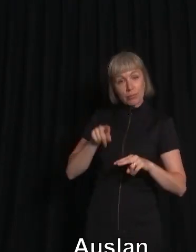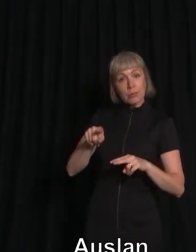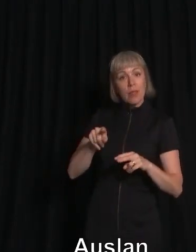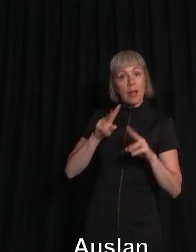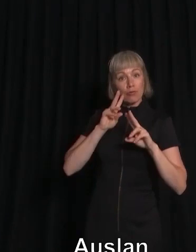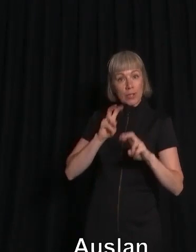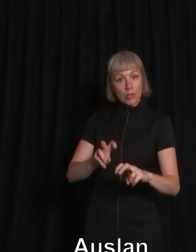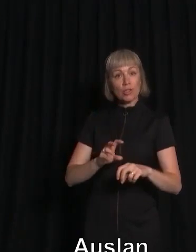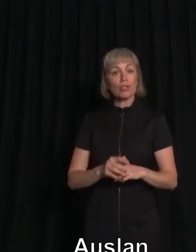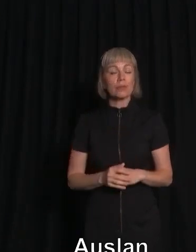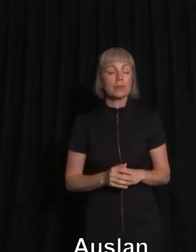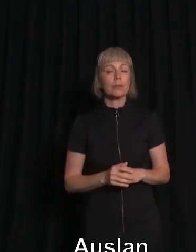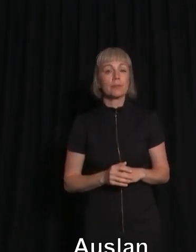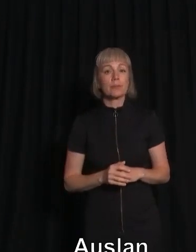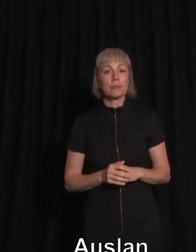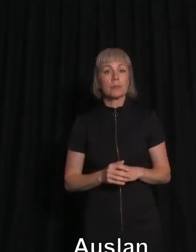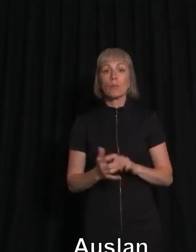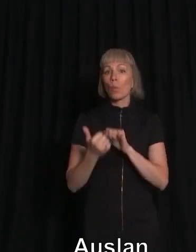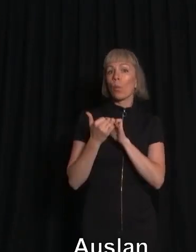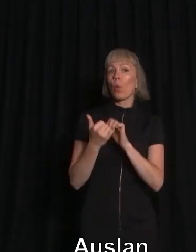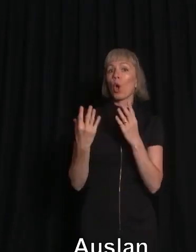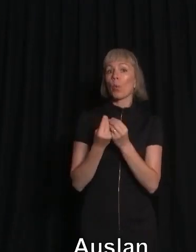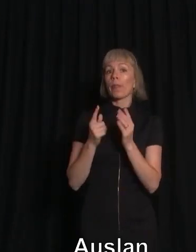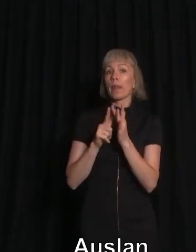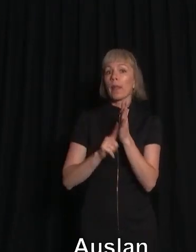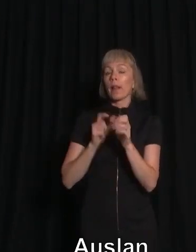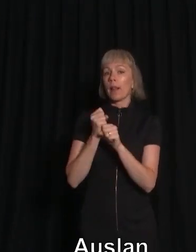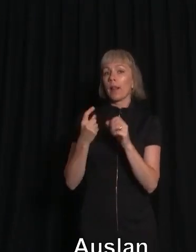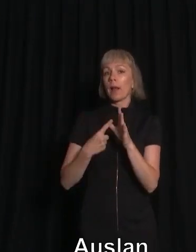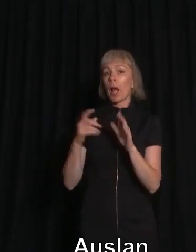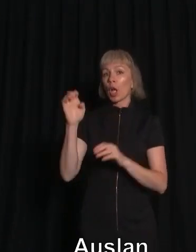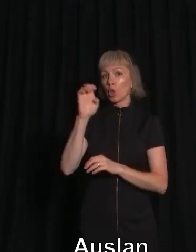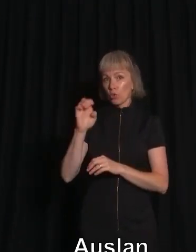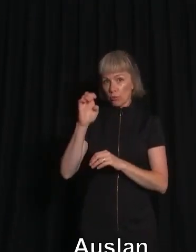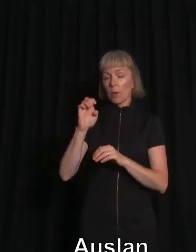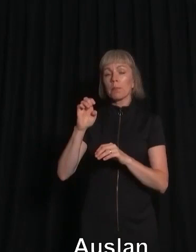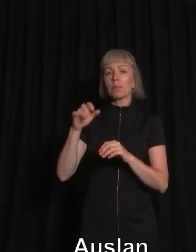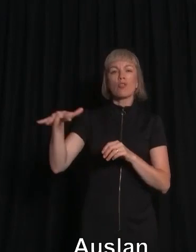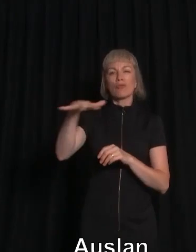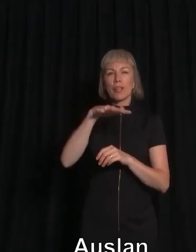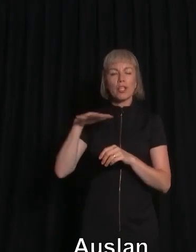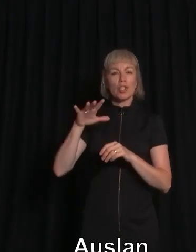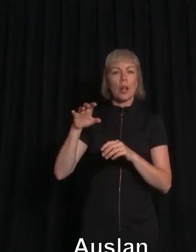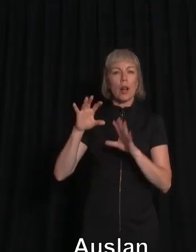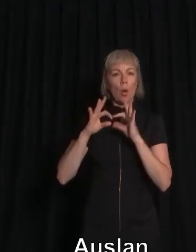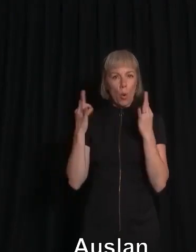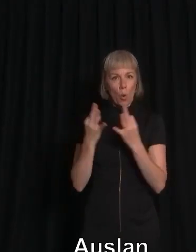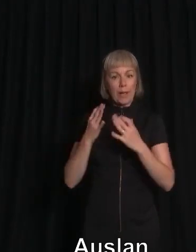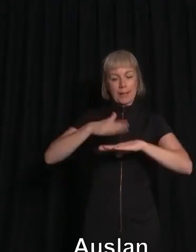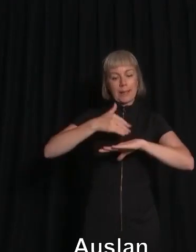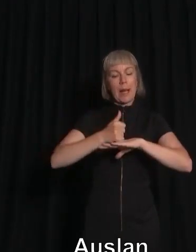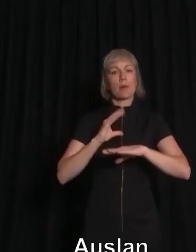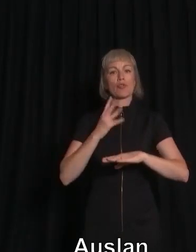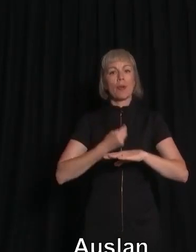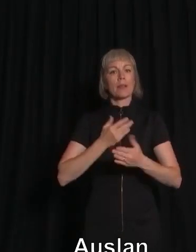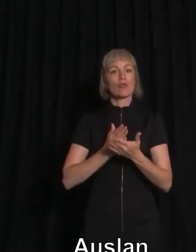We have been working with ILGA Europe, which is a regional LGBTI organization, to put out a trans rights map every